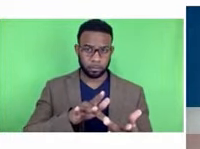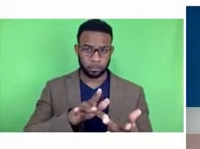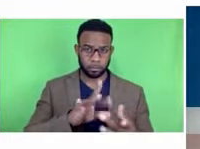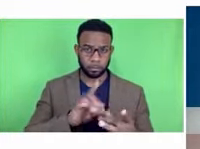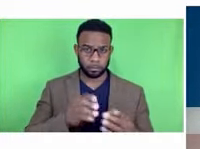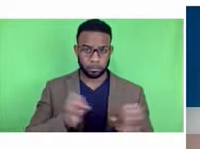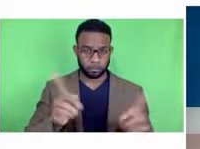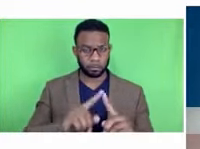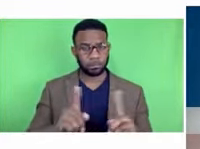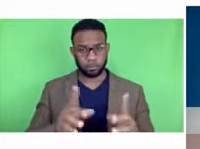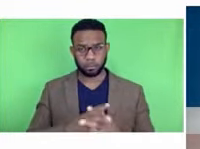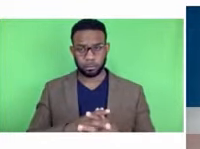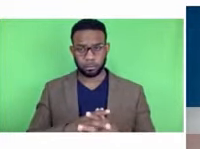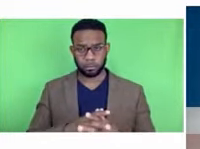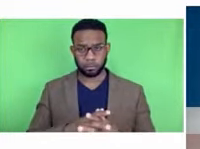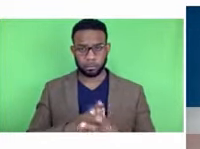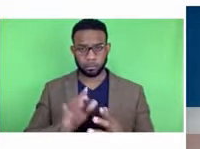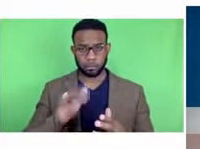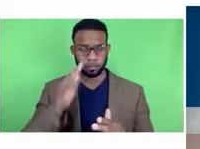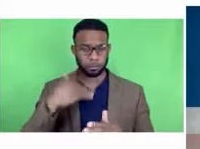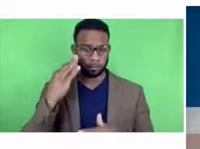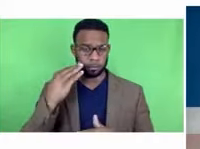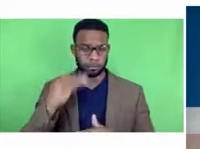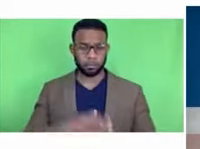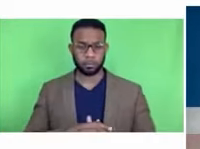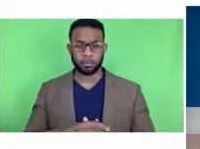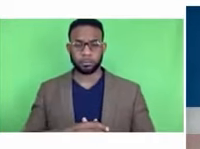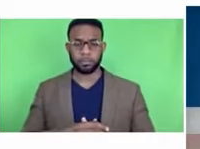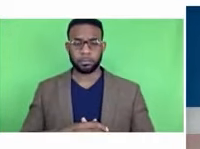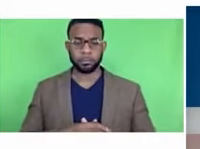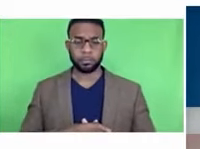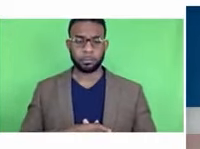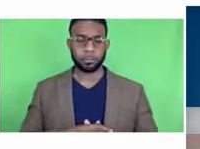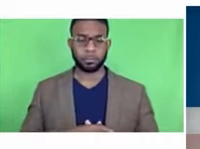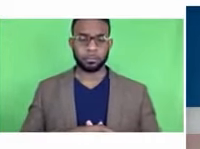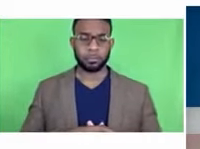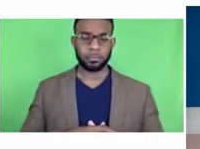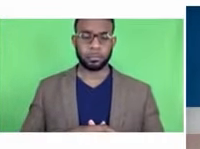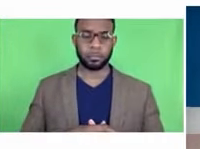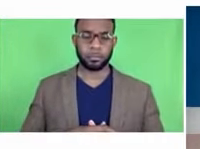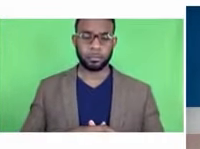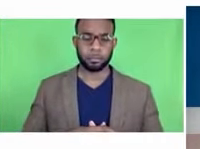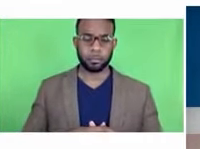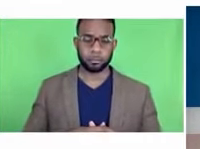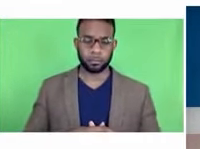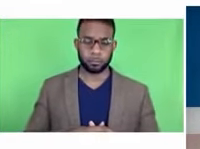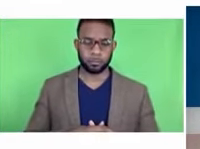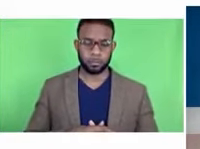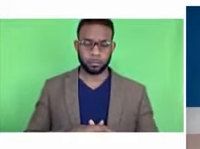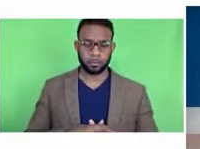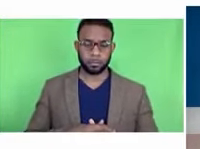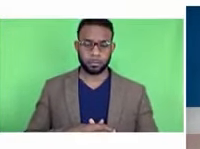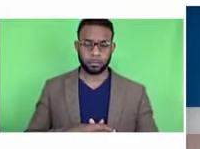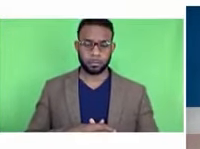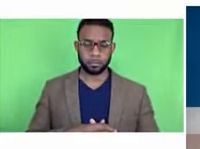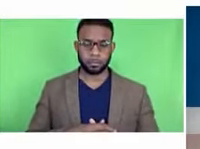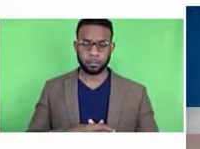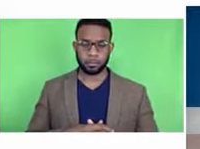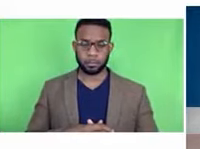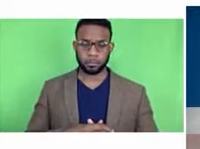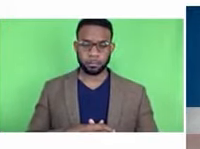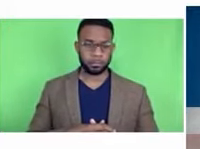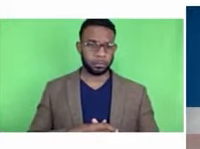but that's my experience. Mm-hmm. And I appreciate you bringing that up. And I don't mean to focus solely on you at this point, yeah, Matthias, but just